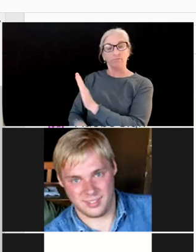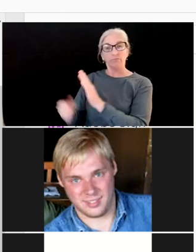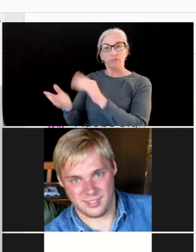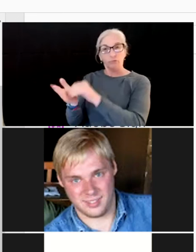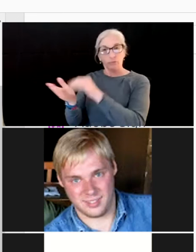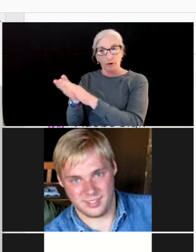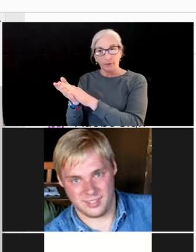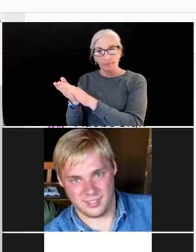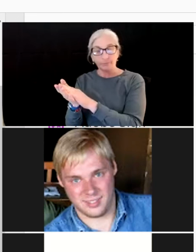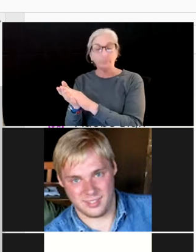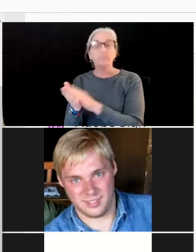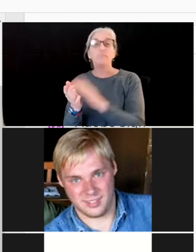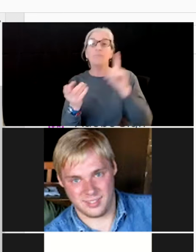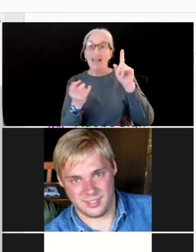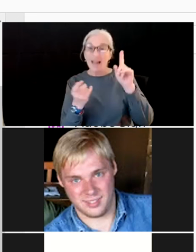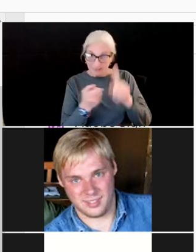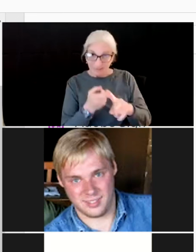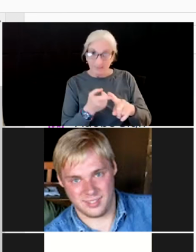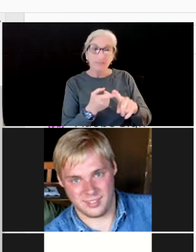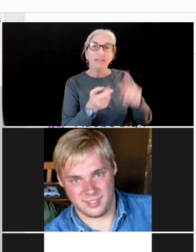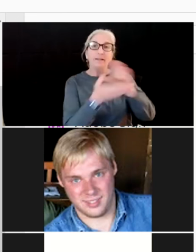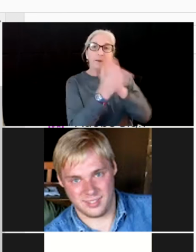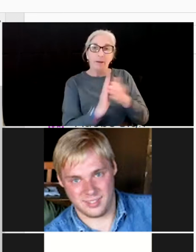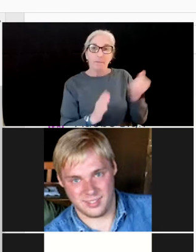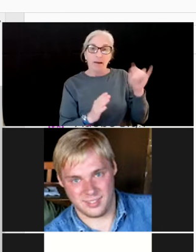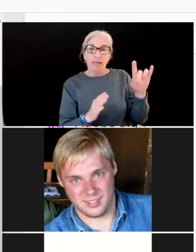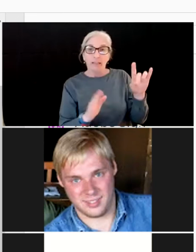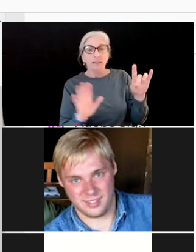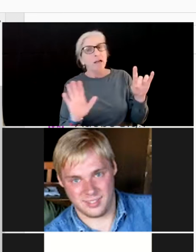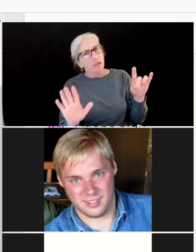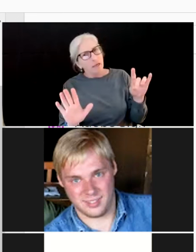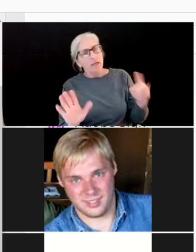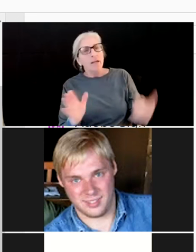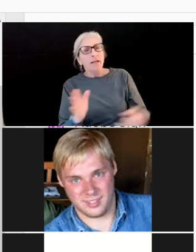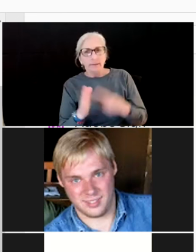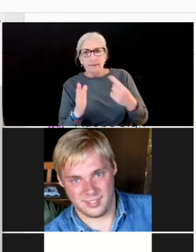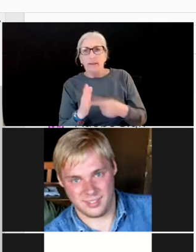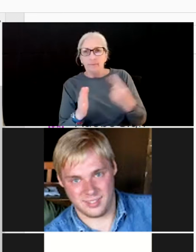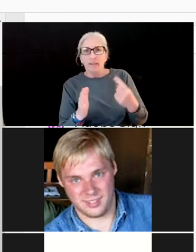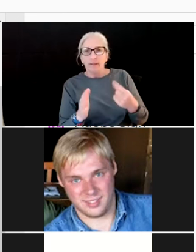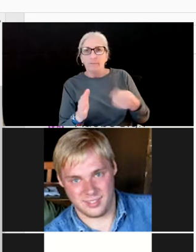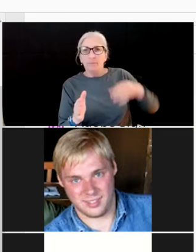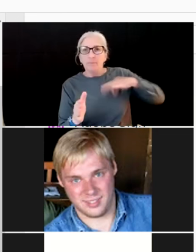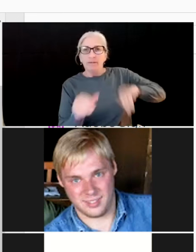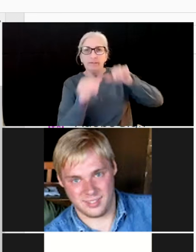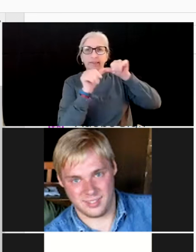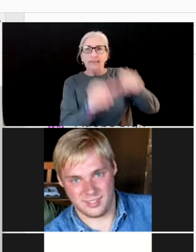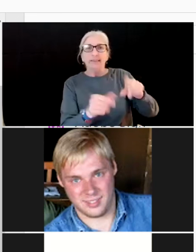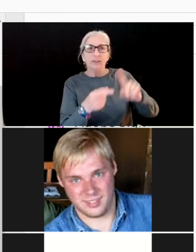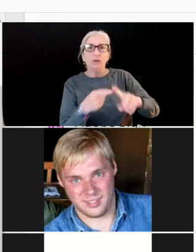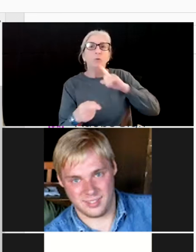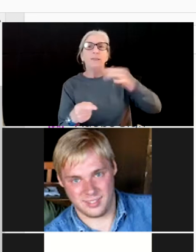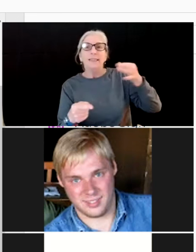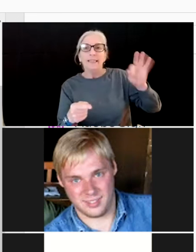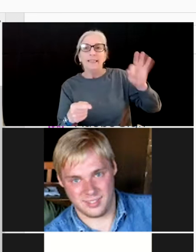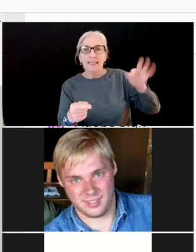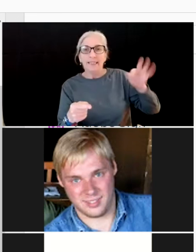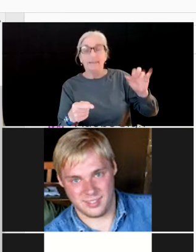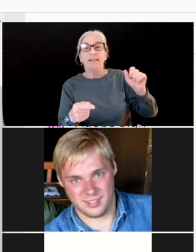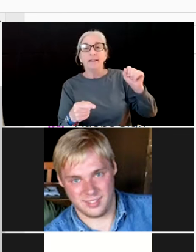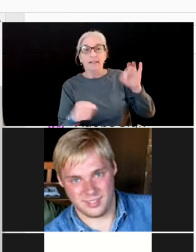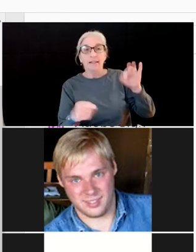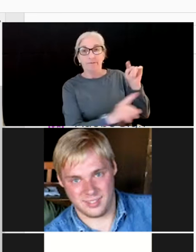until they turn 18, or sometimes the benefits can continue up until age 19 if the client